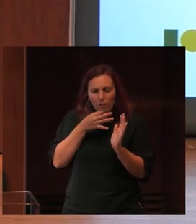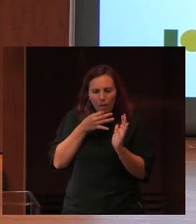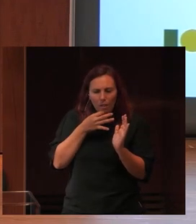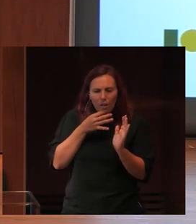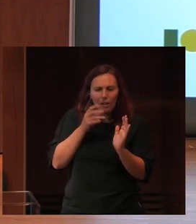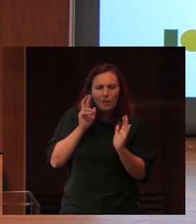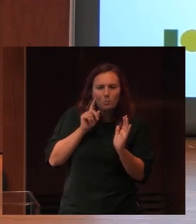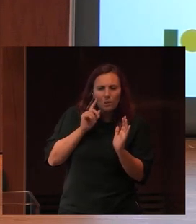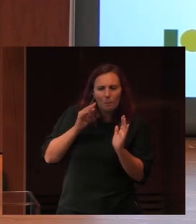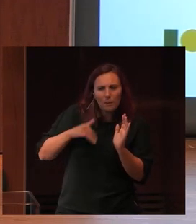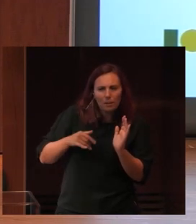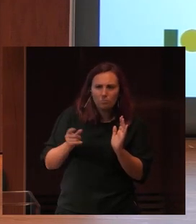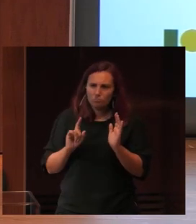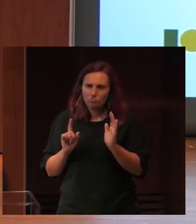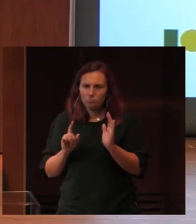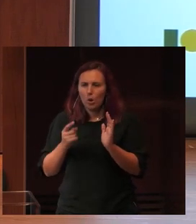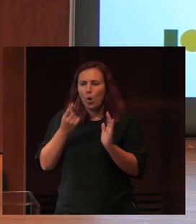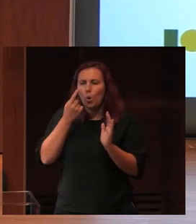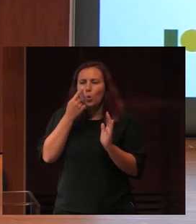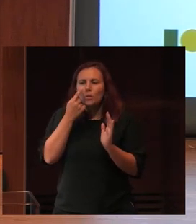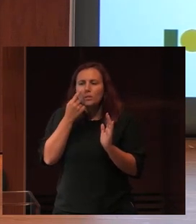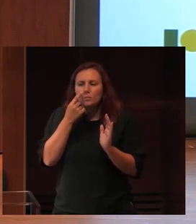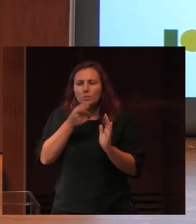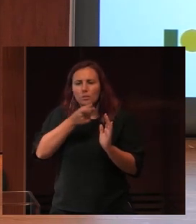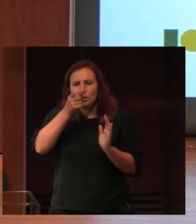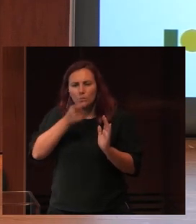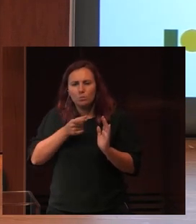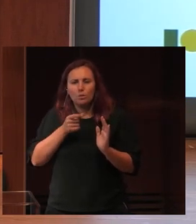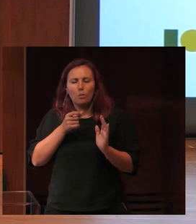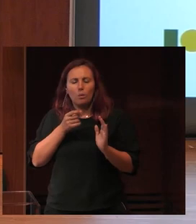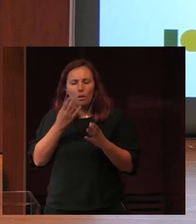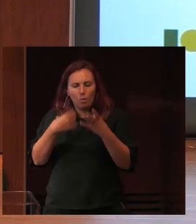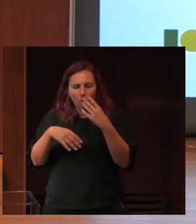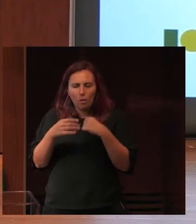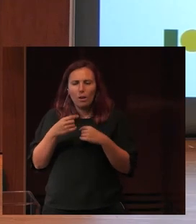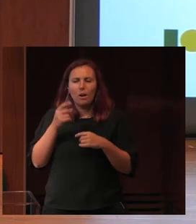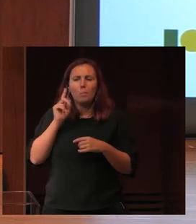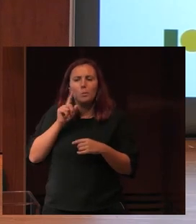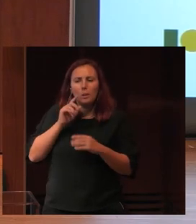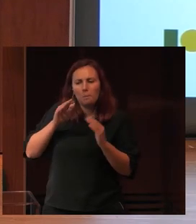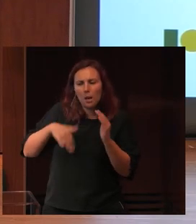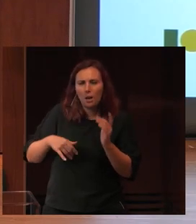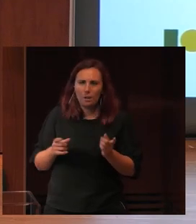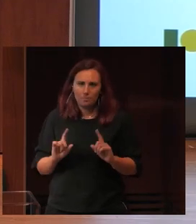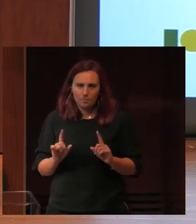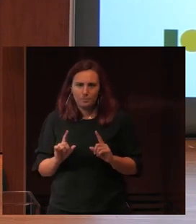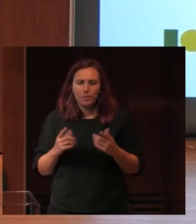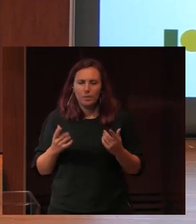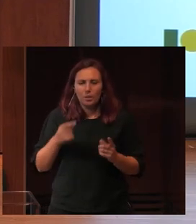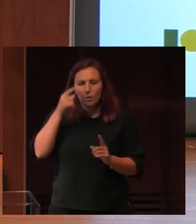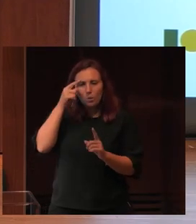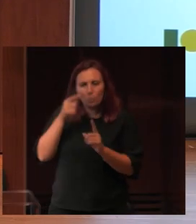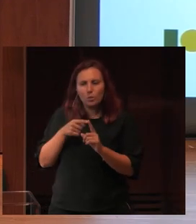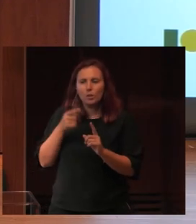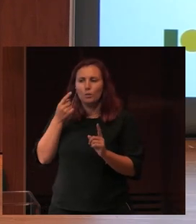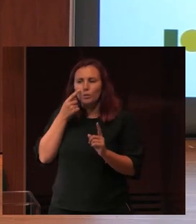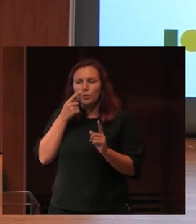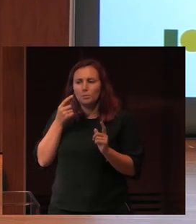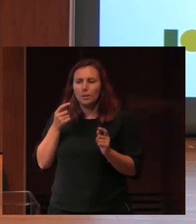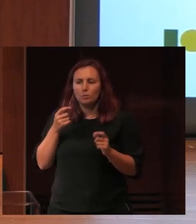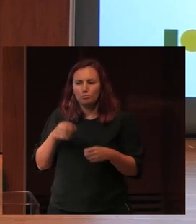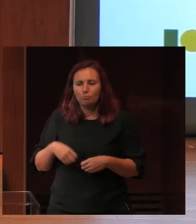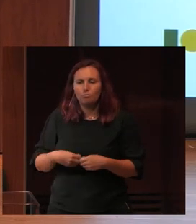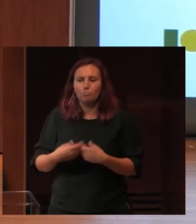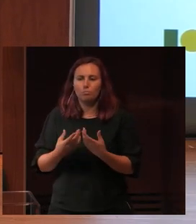knowledge that people should get. So the way to promote knowledge other than lending out books